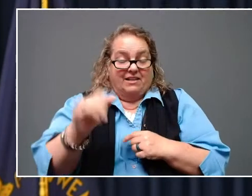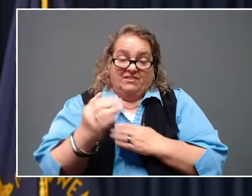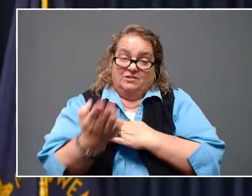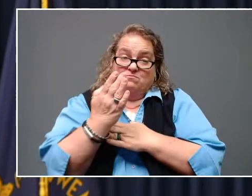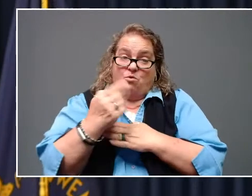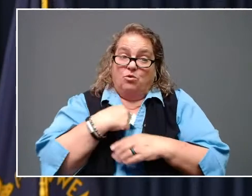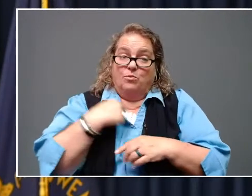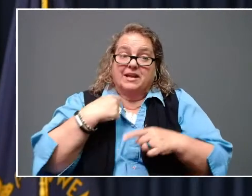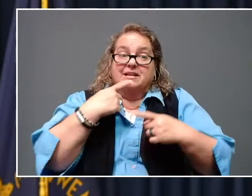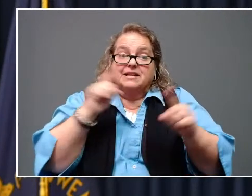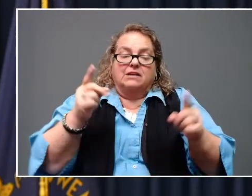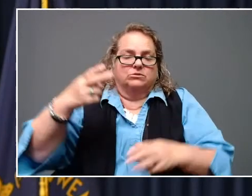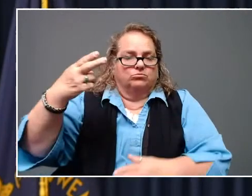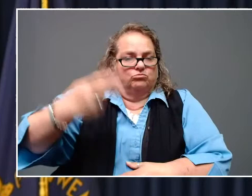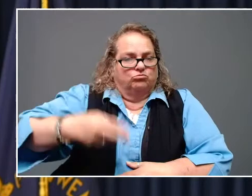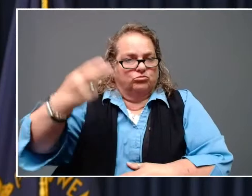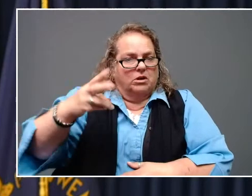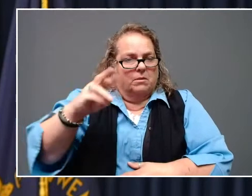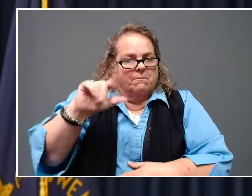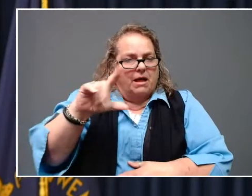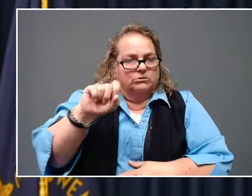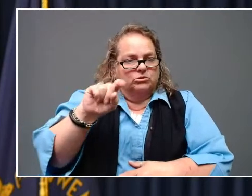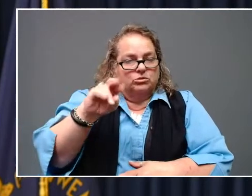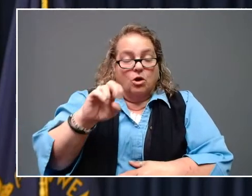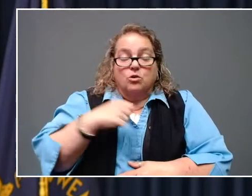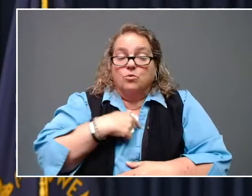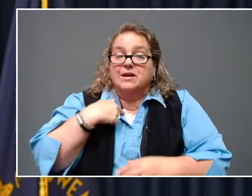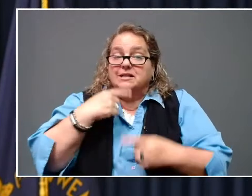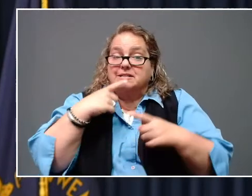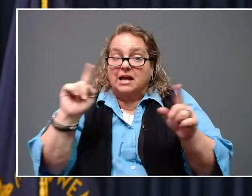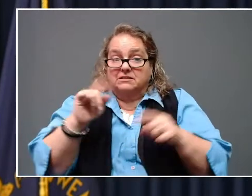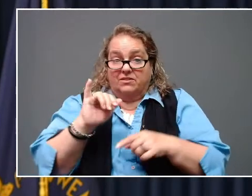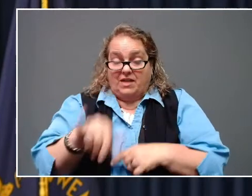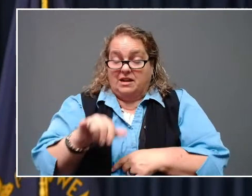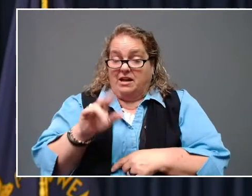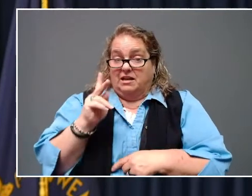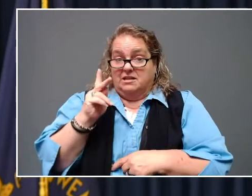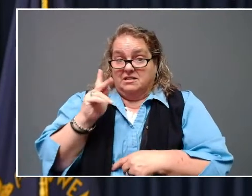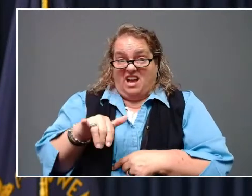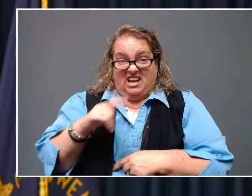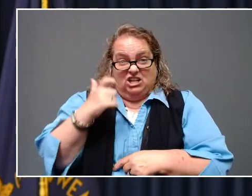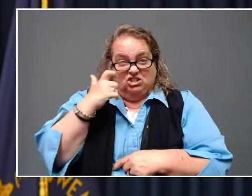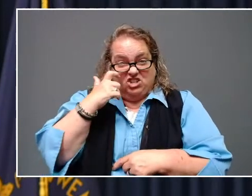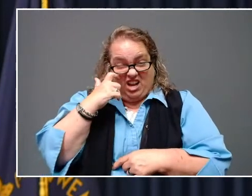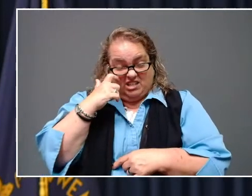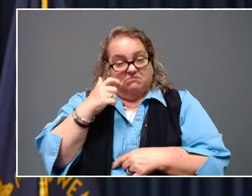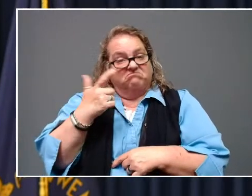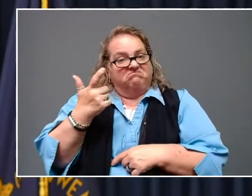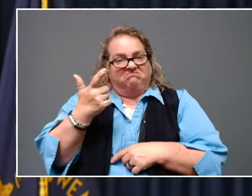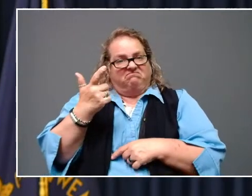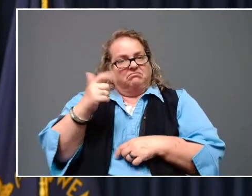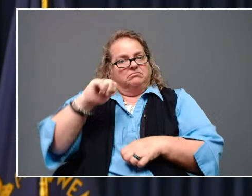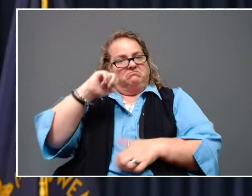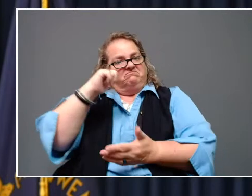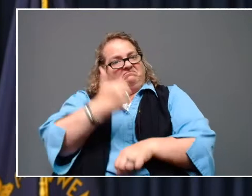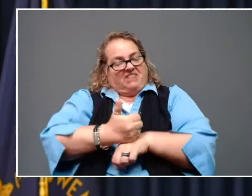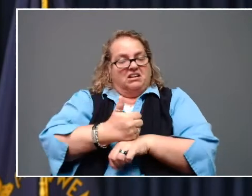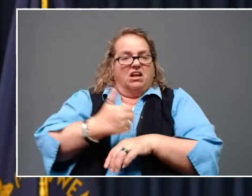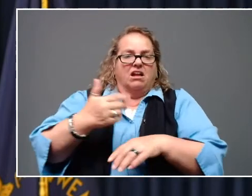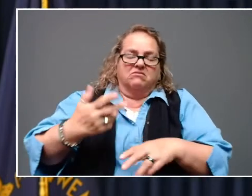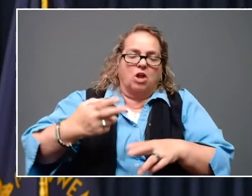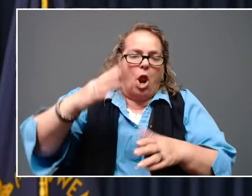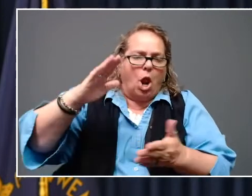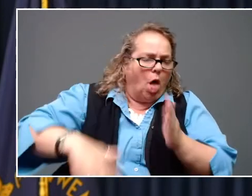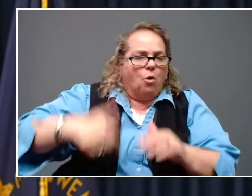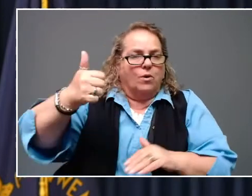We announced that the Commonwealth of Kentucky just posted the lowest unemployment rate in our state's history. That is fantastic